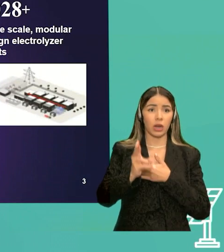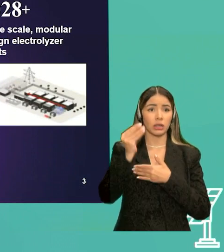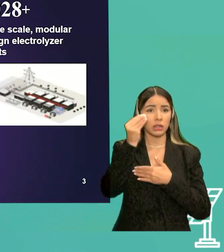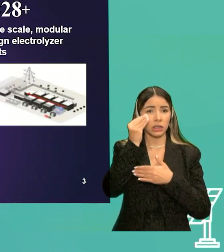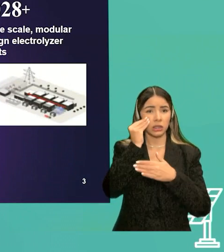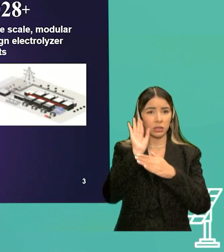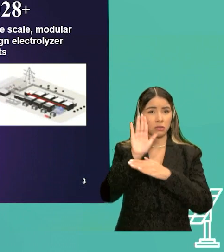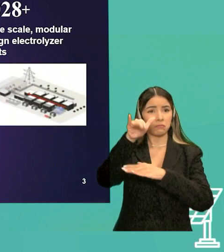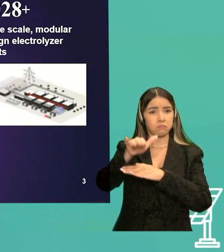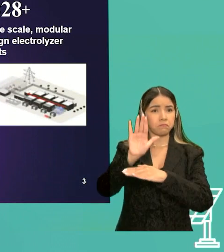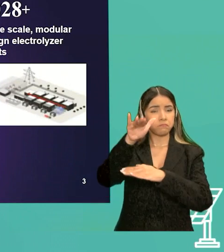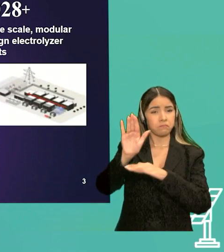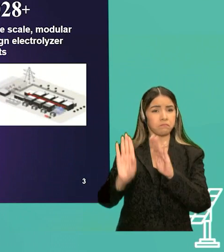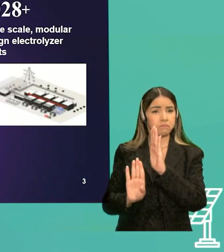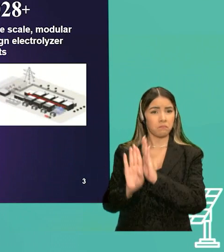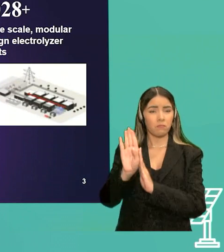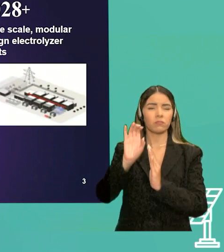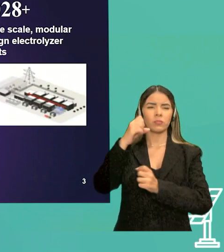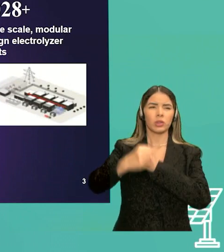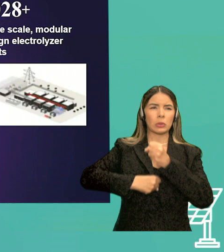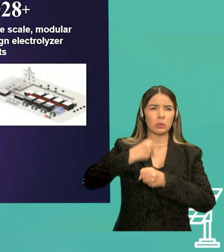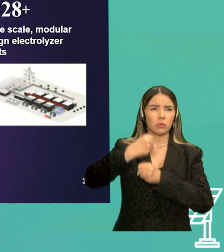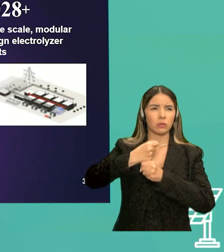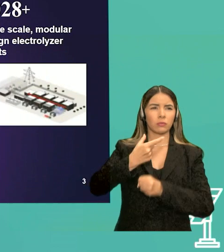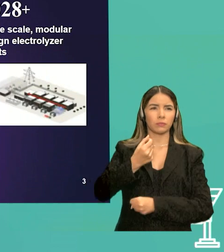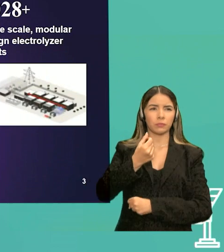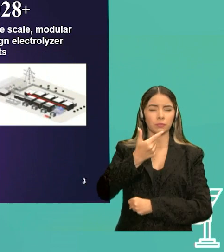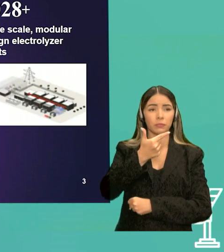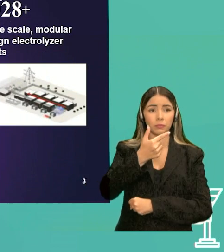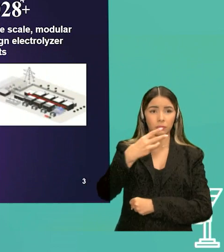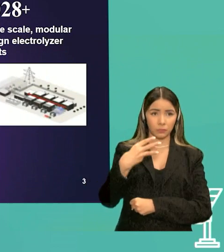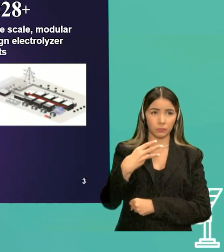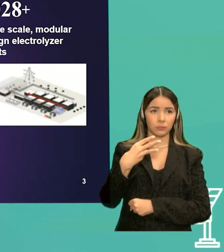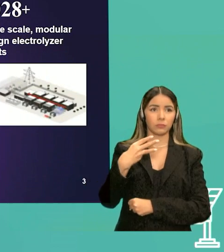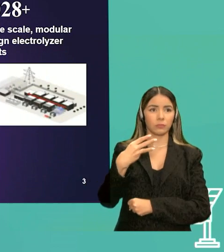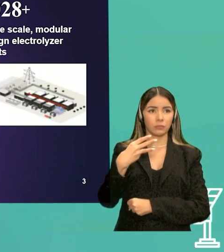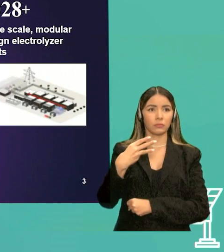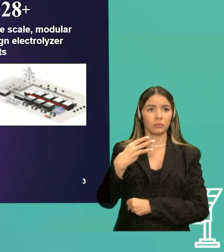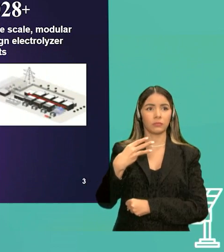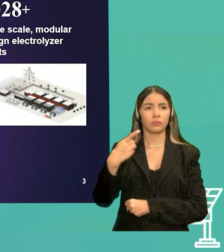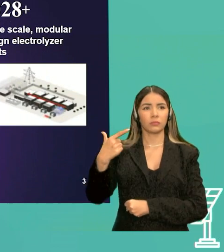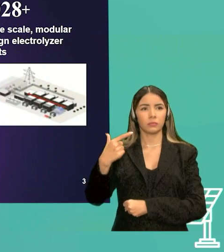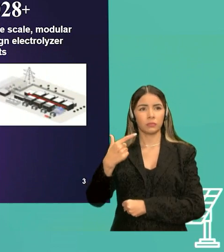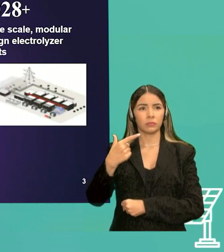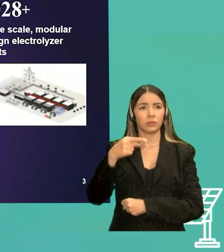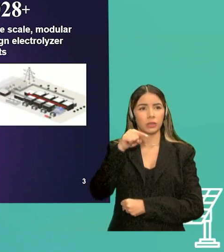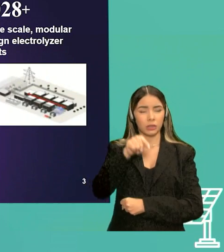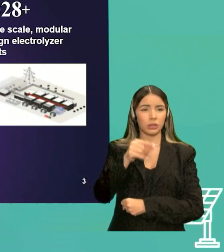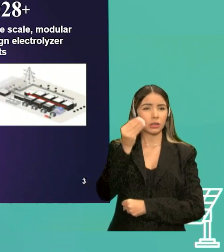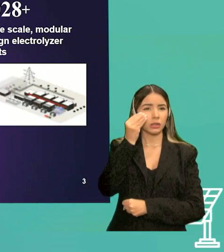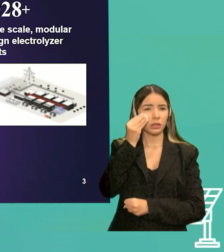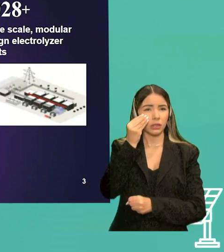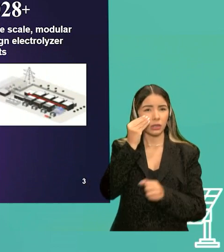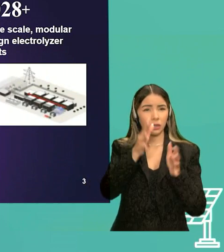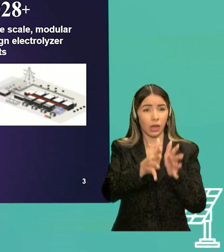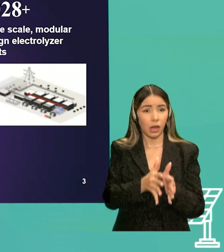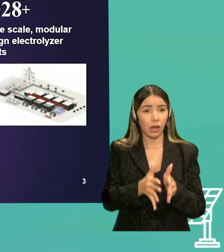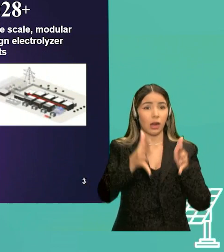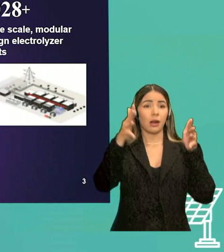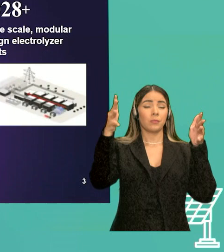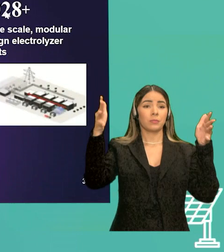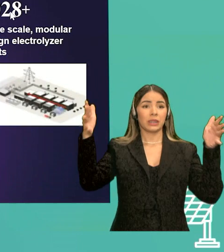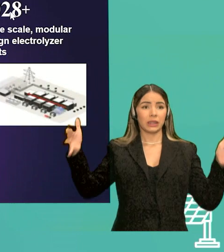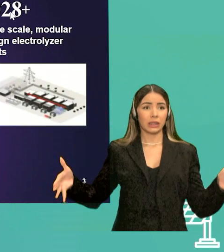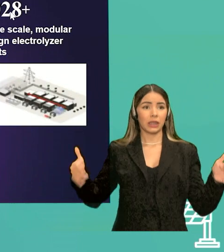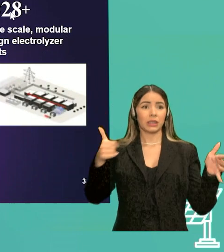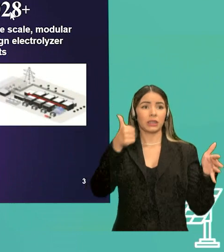these leaps, and we imagine an order of power of 100 megawatts